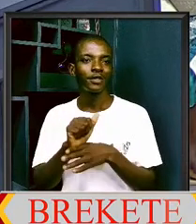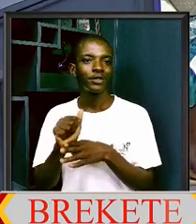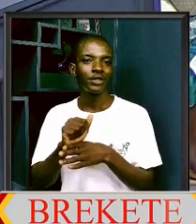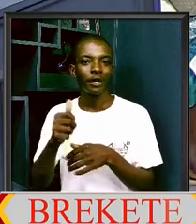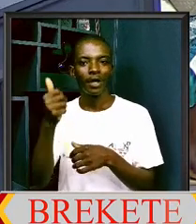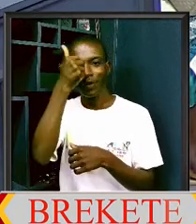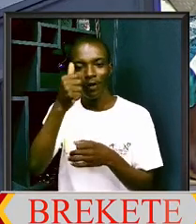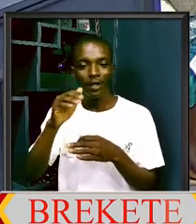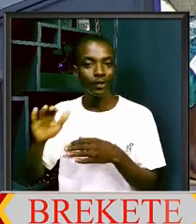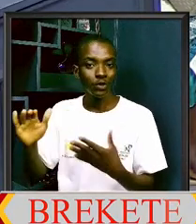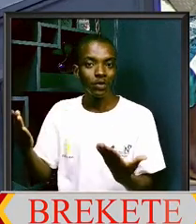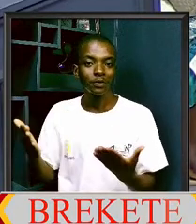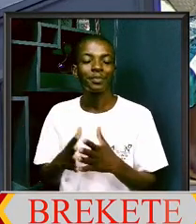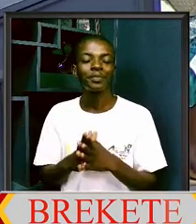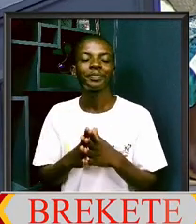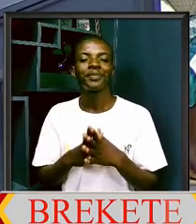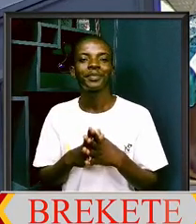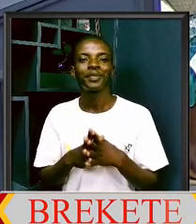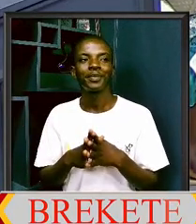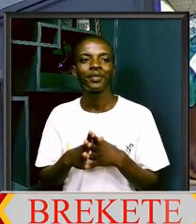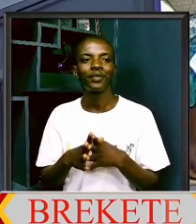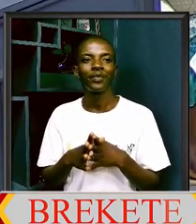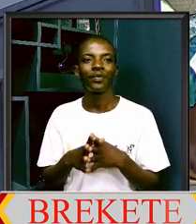up African children be